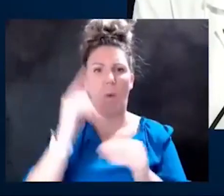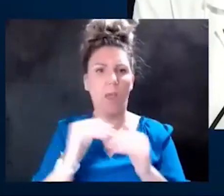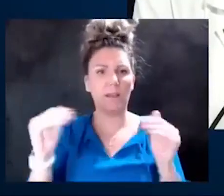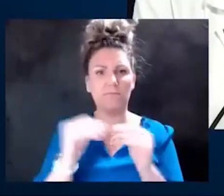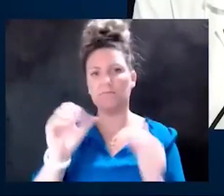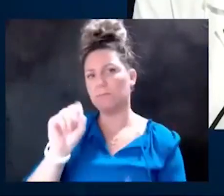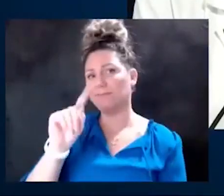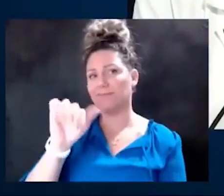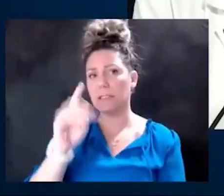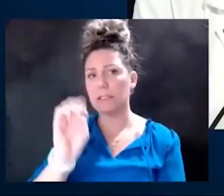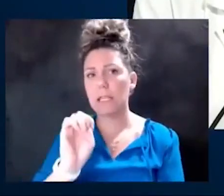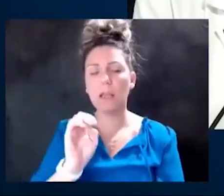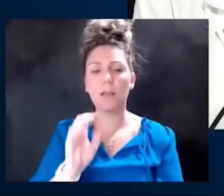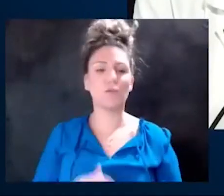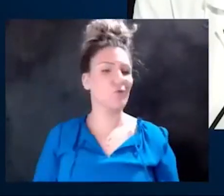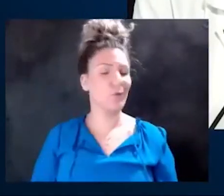the